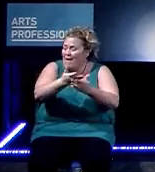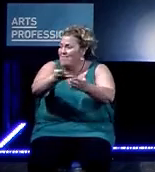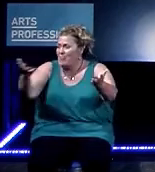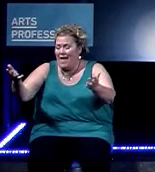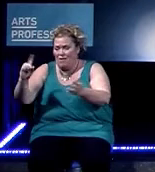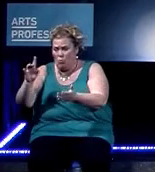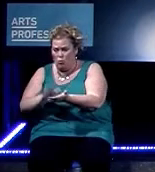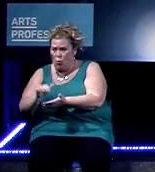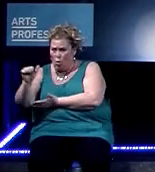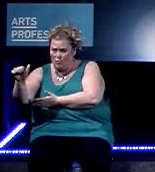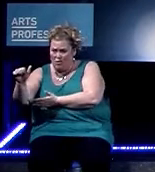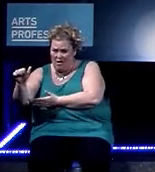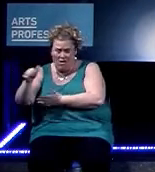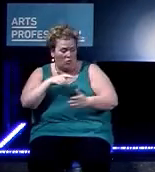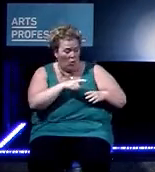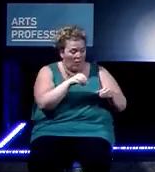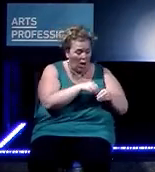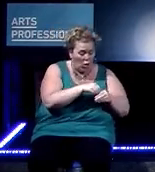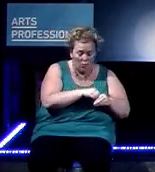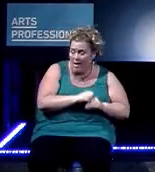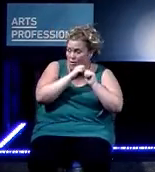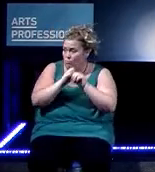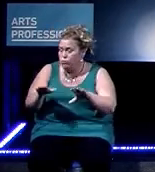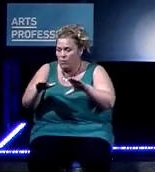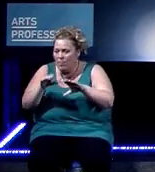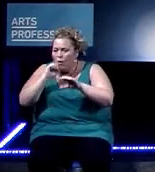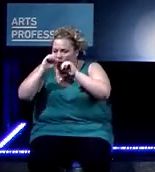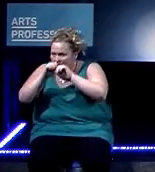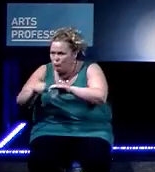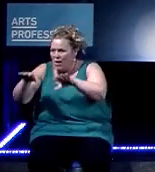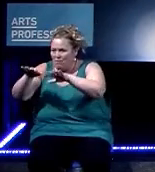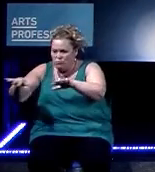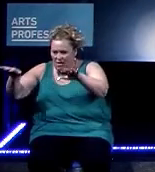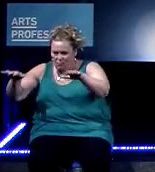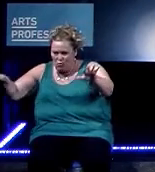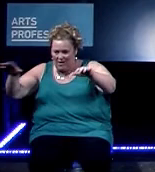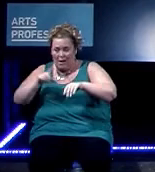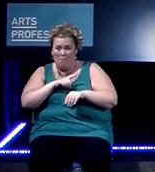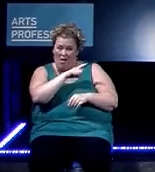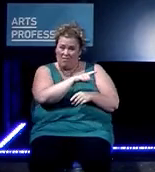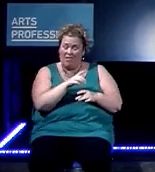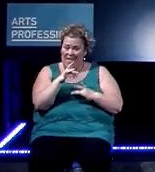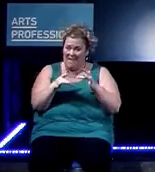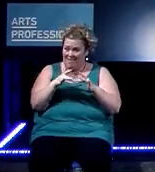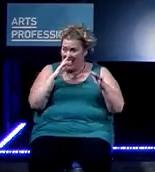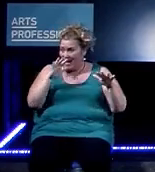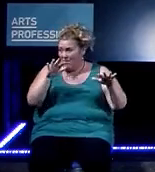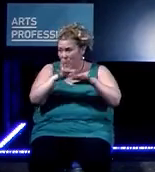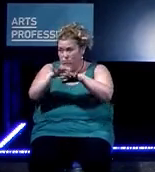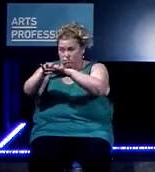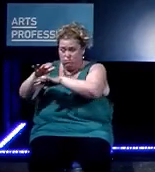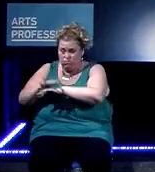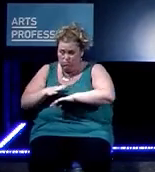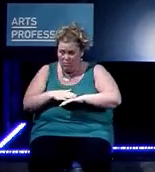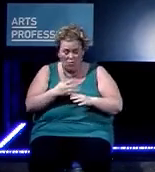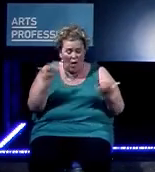the content from out of these places, it's going to keep spreading around here, because this is a many-to-many network designed to infinitely make copies